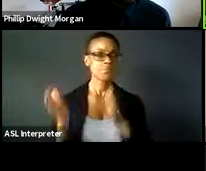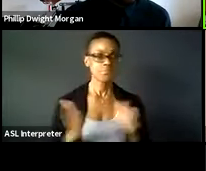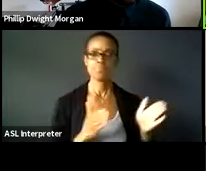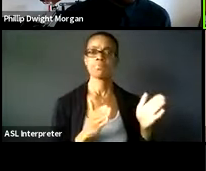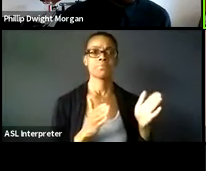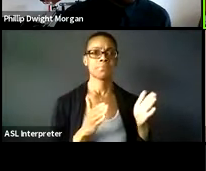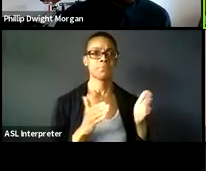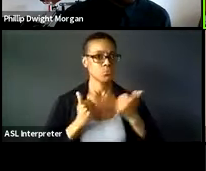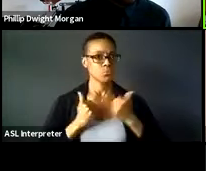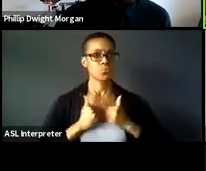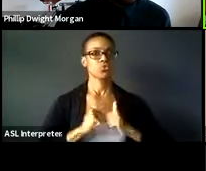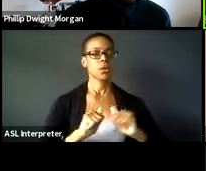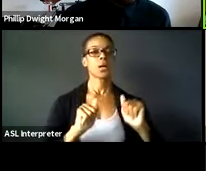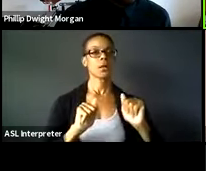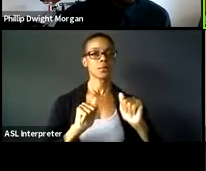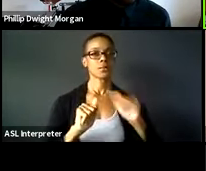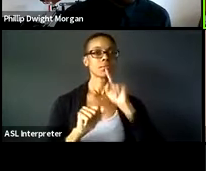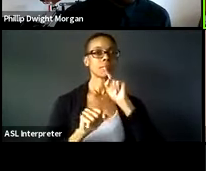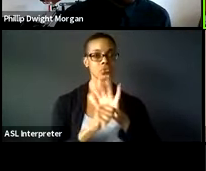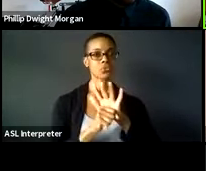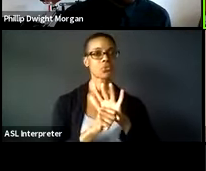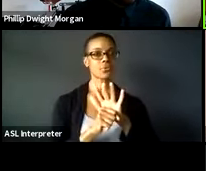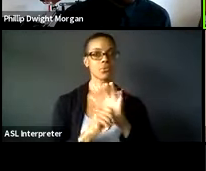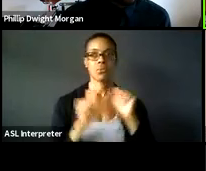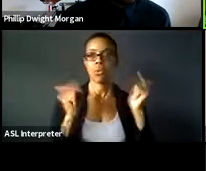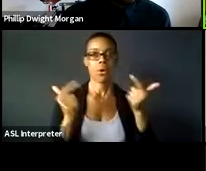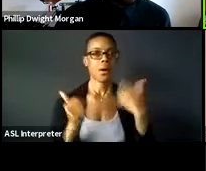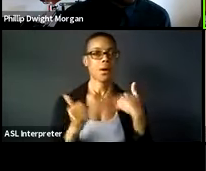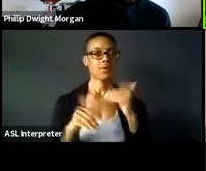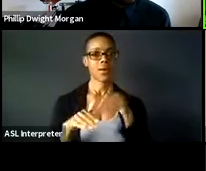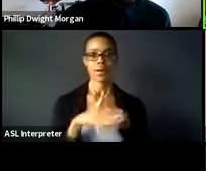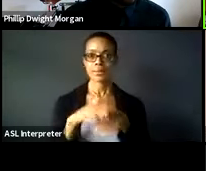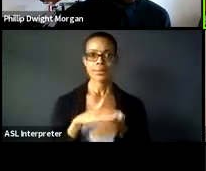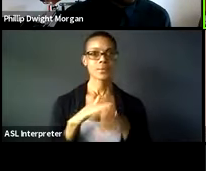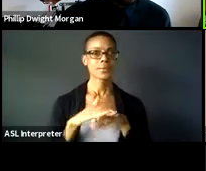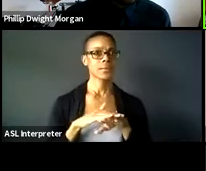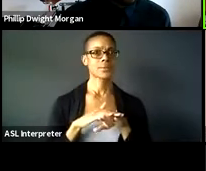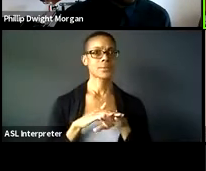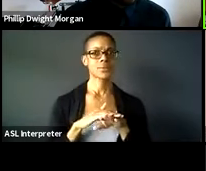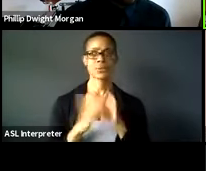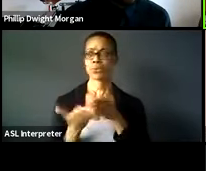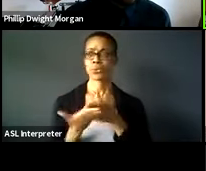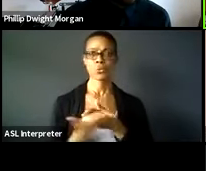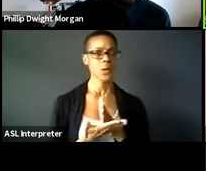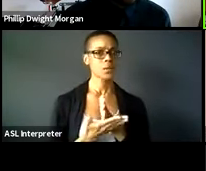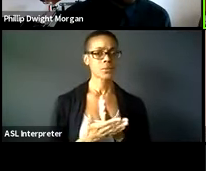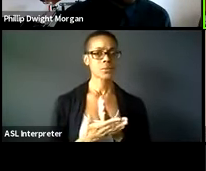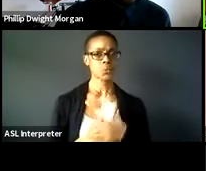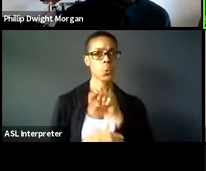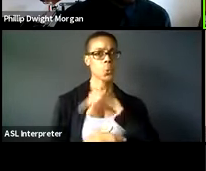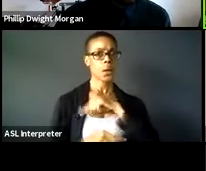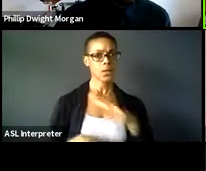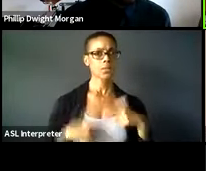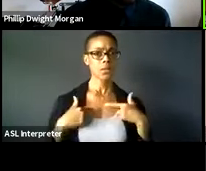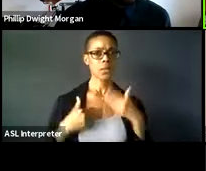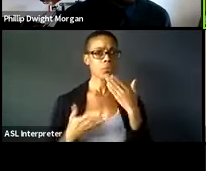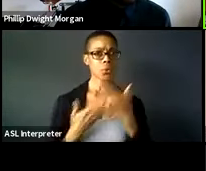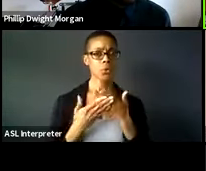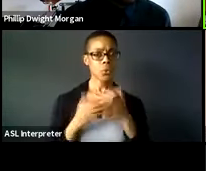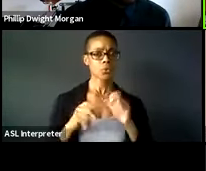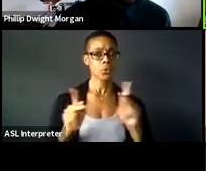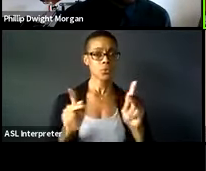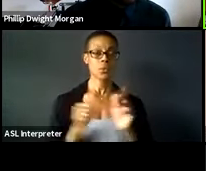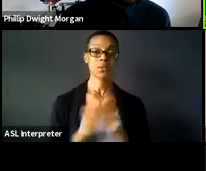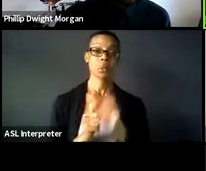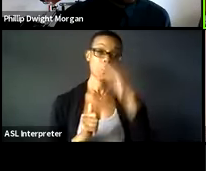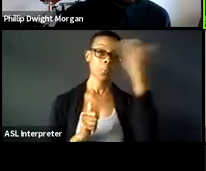to make sure that everyone has access to dignity and quality of life opportunity. So yes, Black